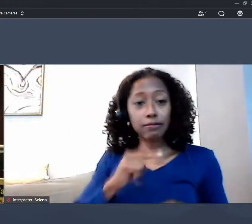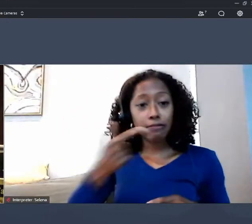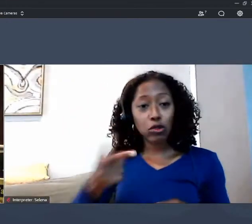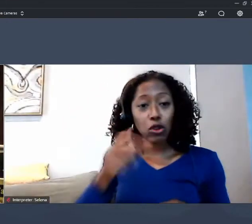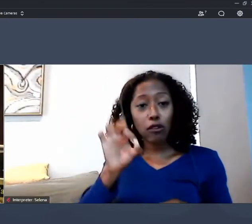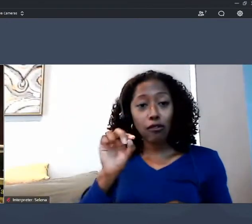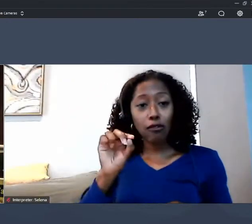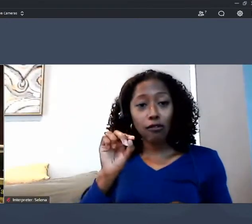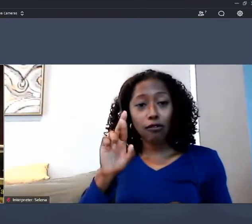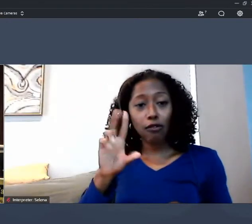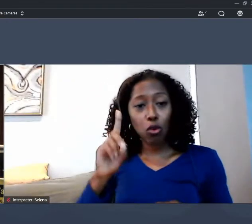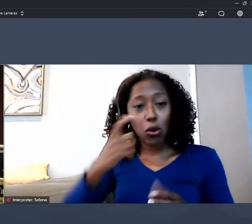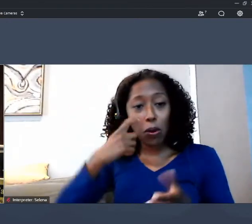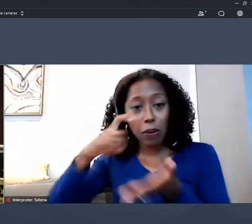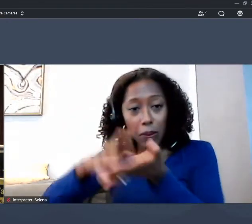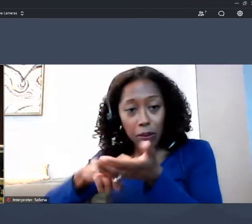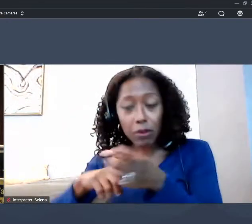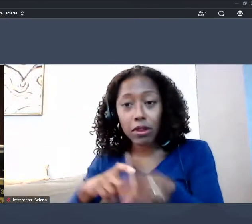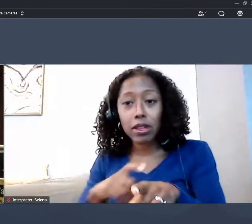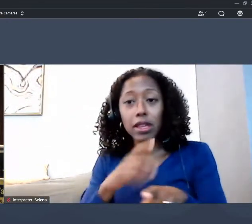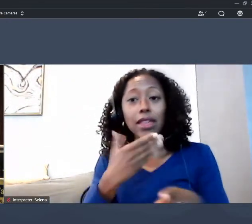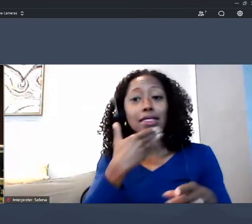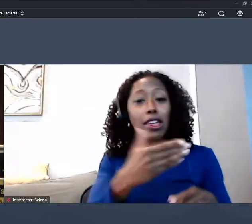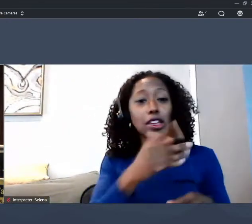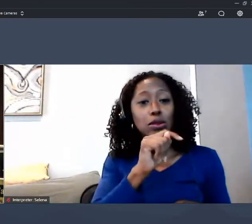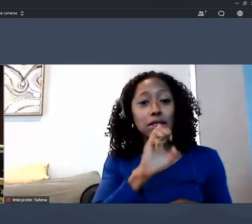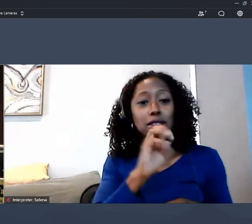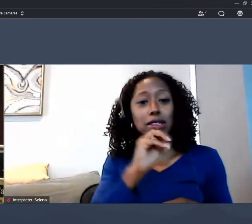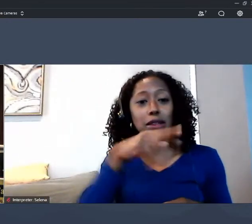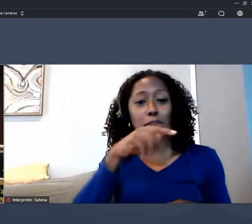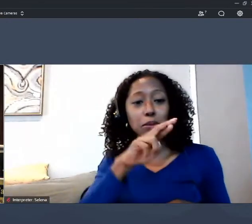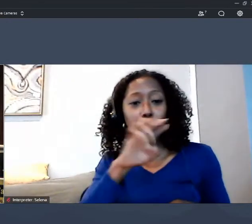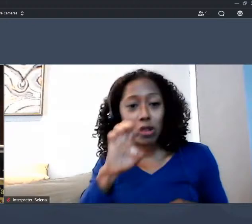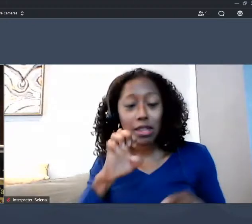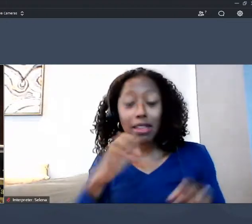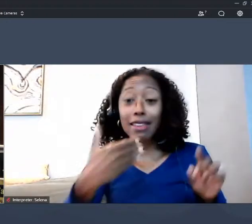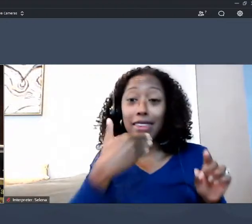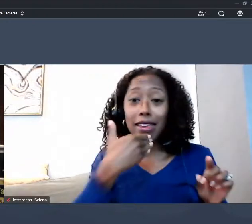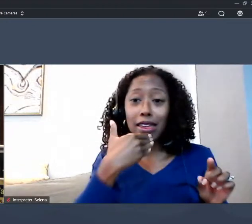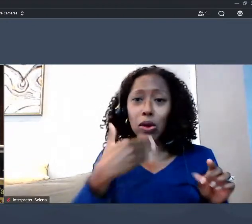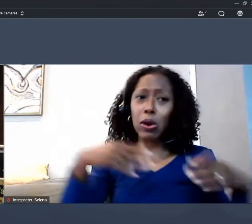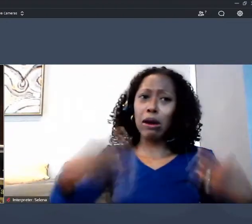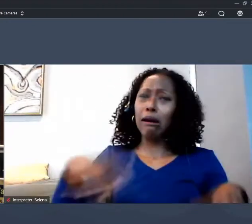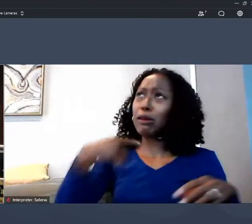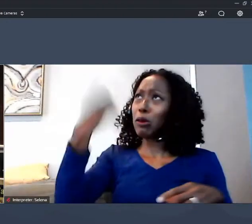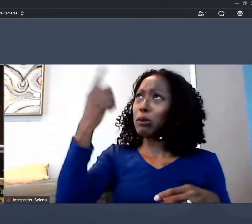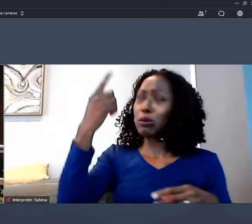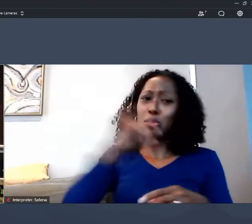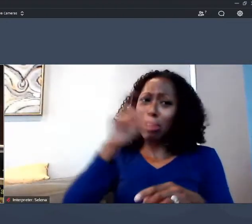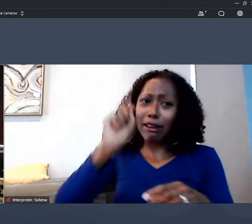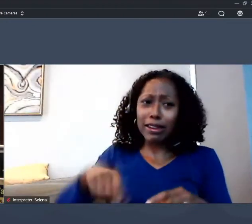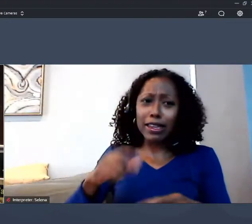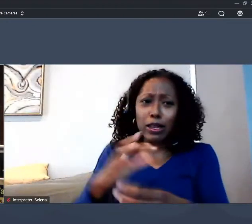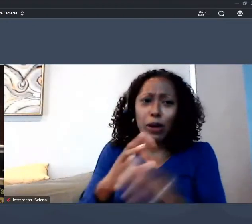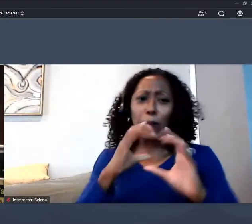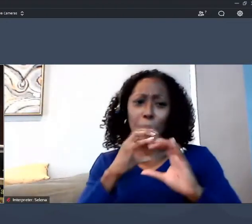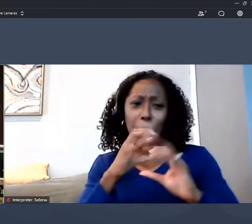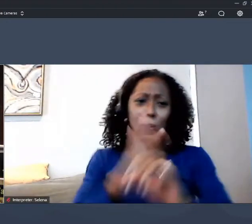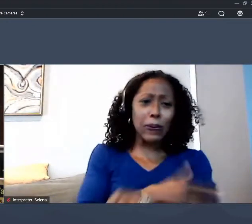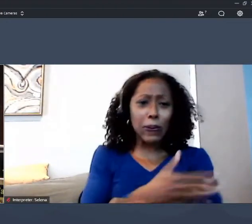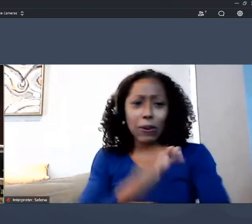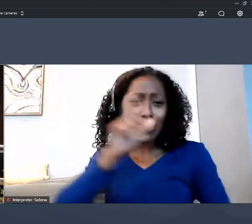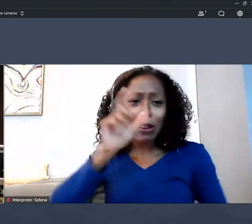Thank you to the 10th Praise. I told them upstairs, y'all didn't need no instruments. Y'all had